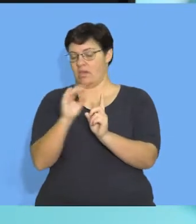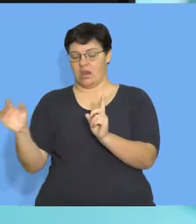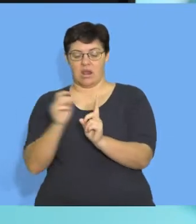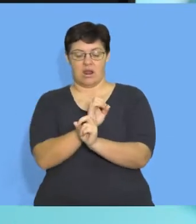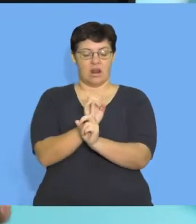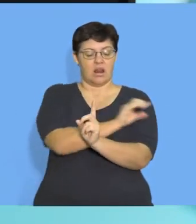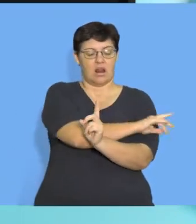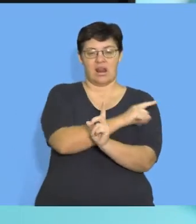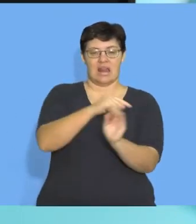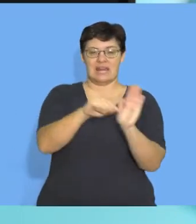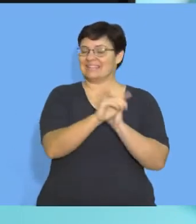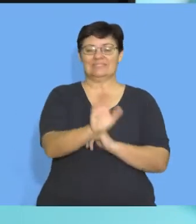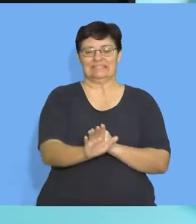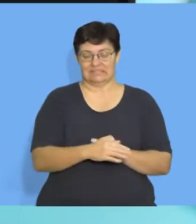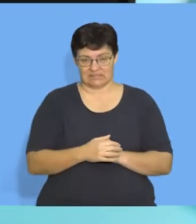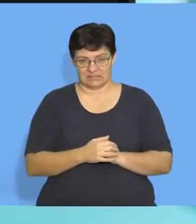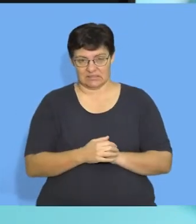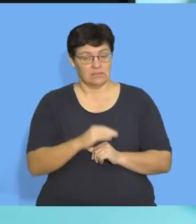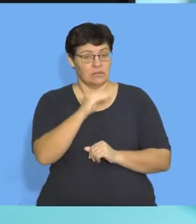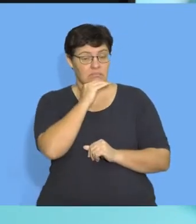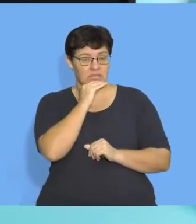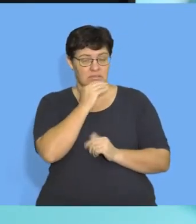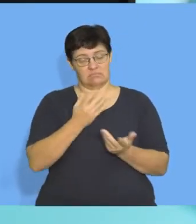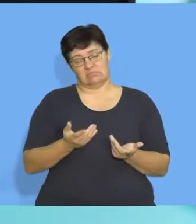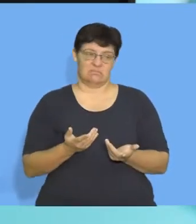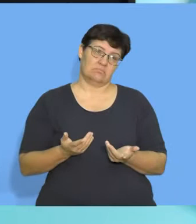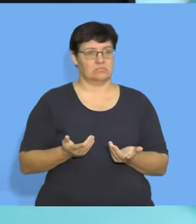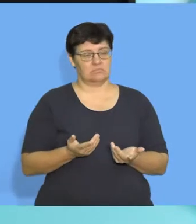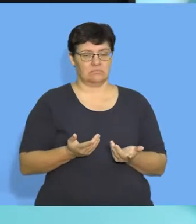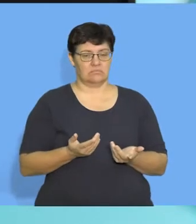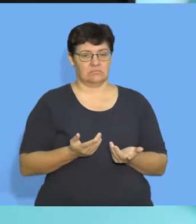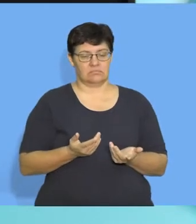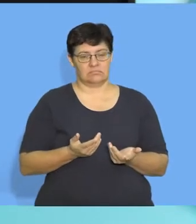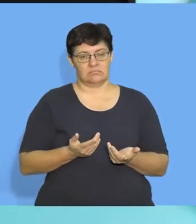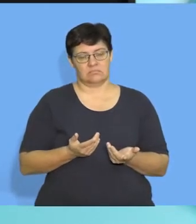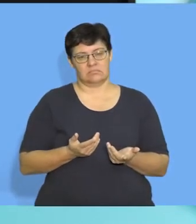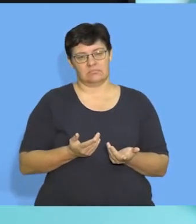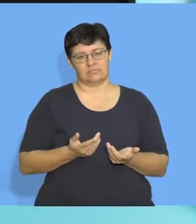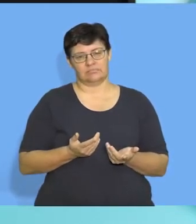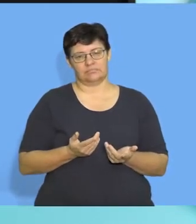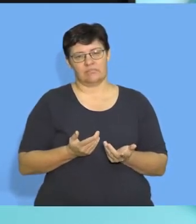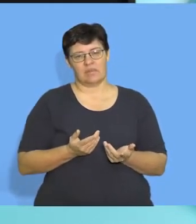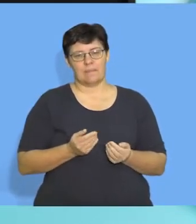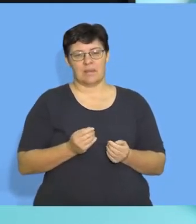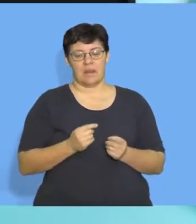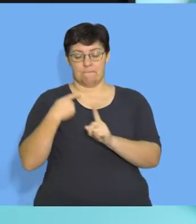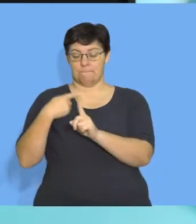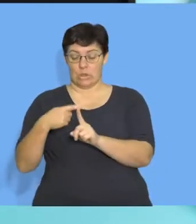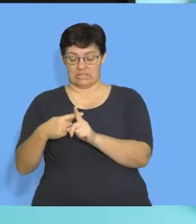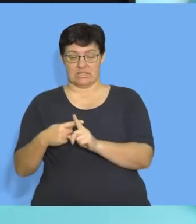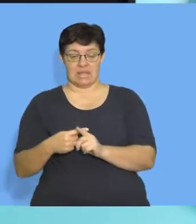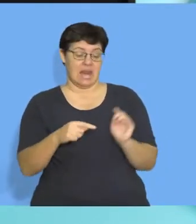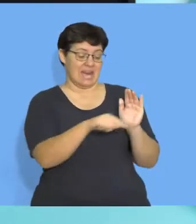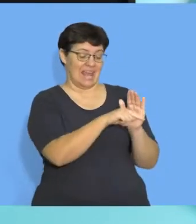negative number, it doesn't necessarily, well, it's not smaller than the positive number of the